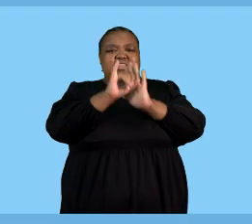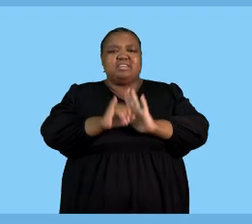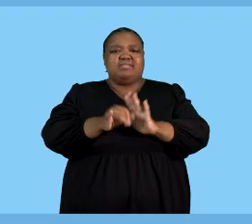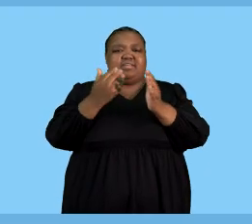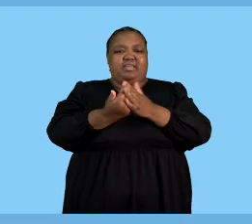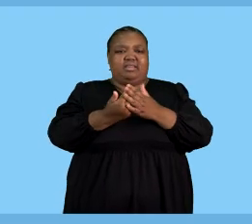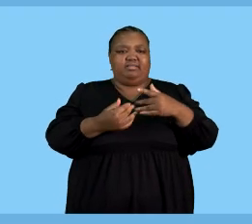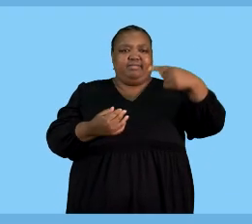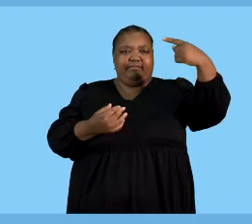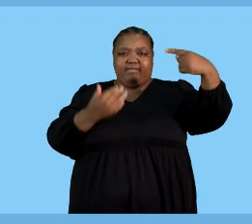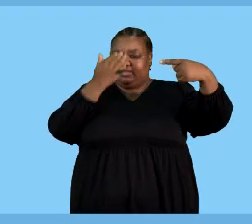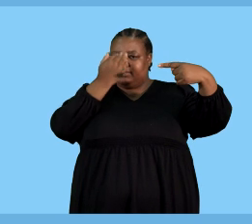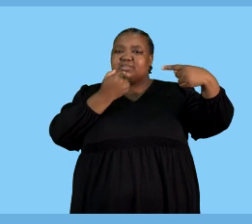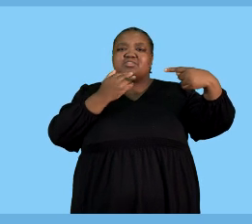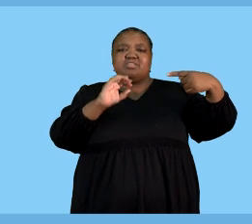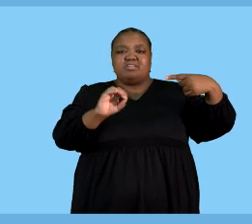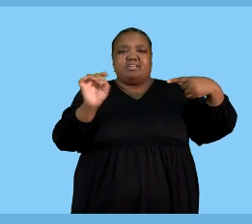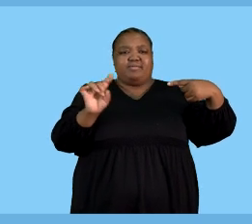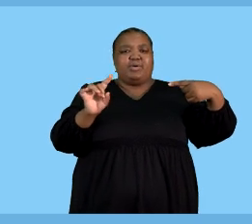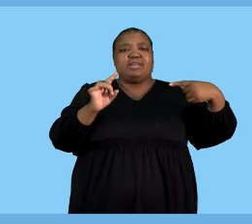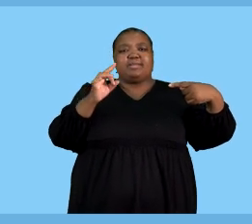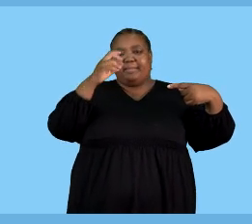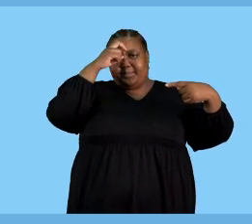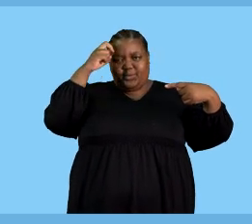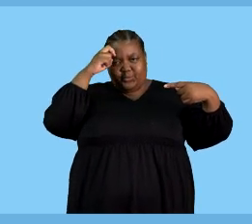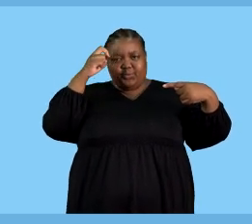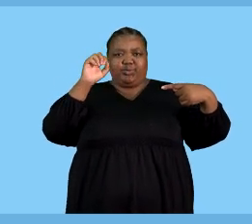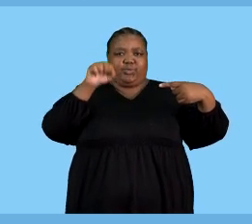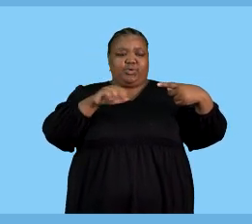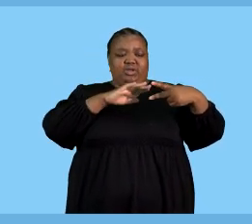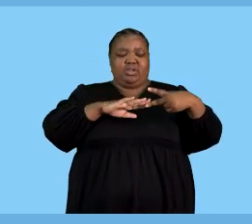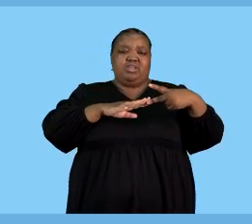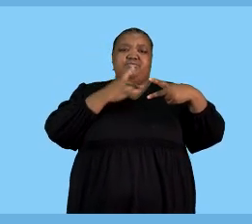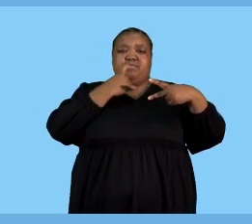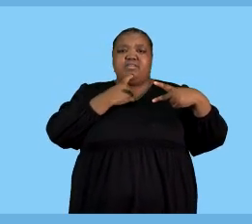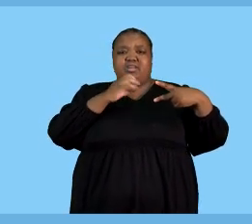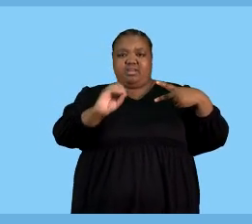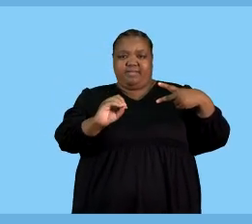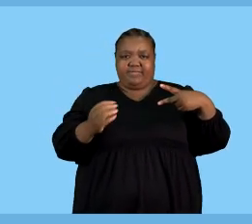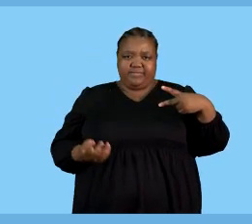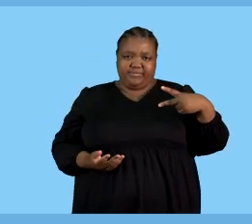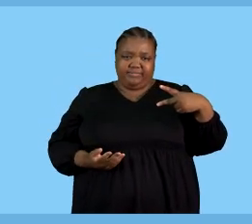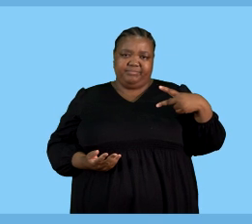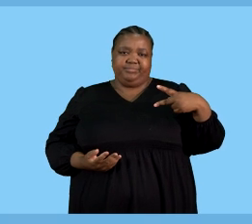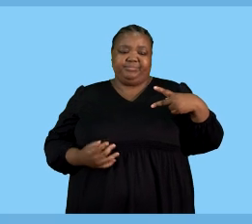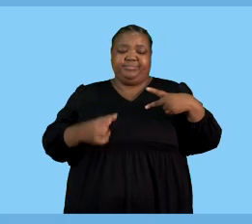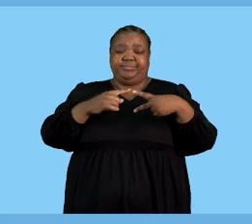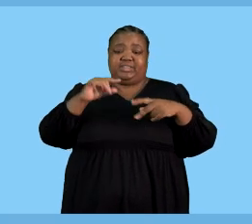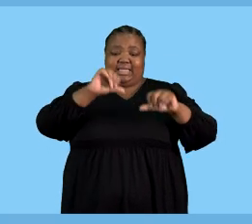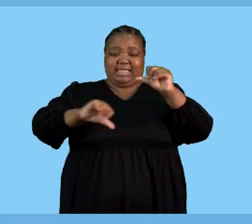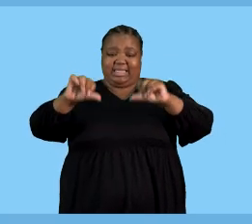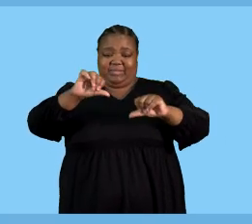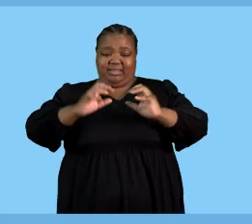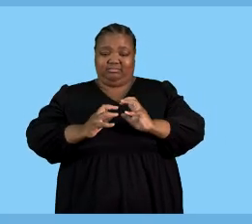here. So the first one, we have blue and we also have red. They